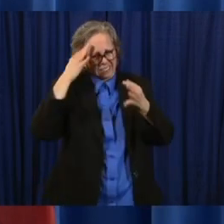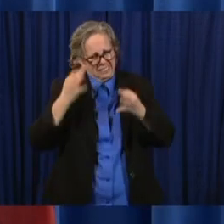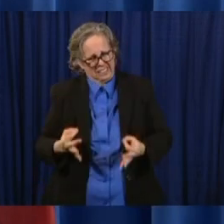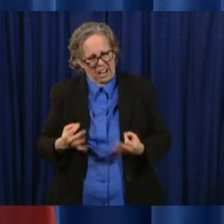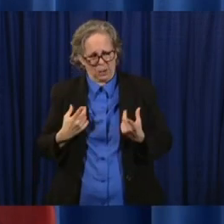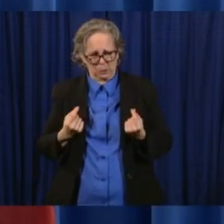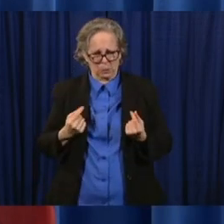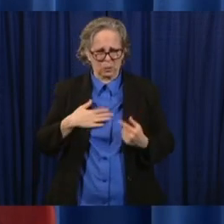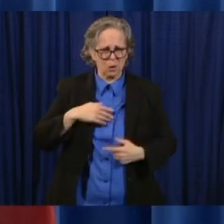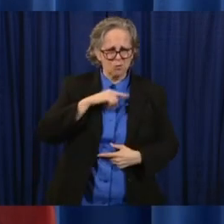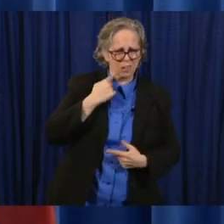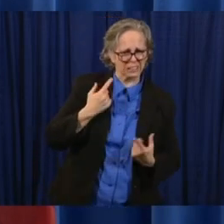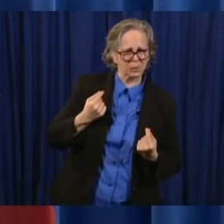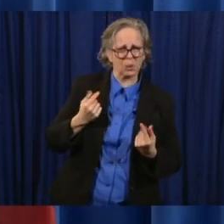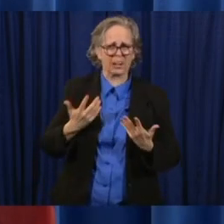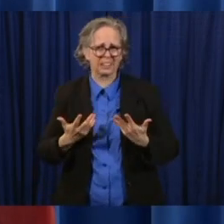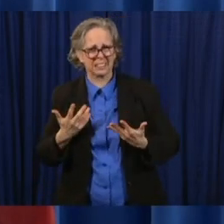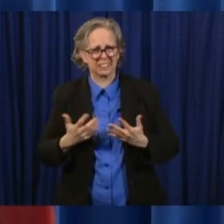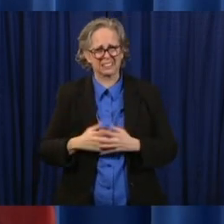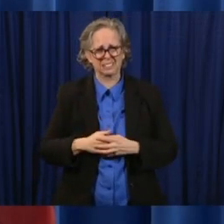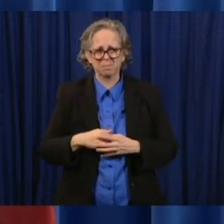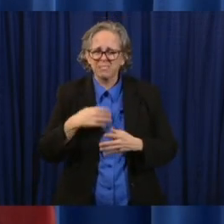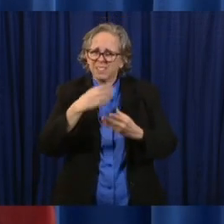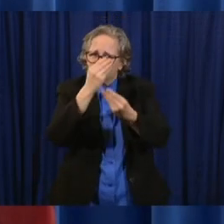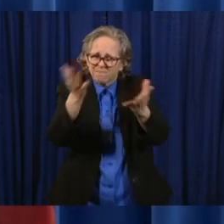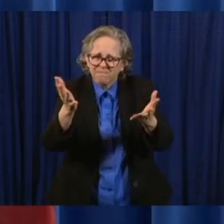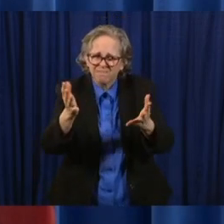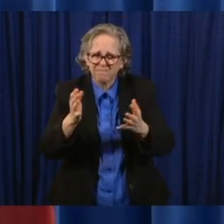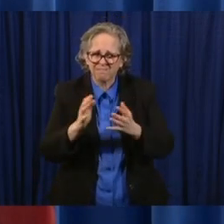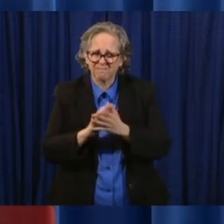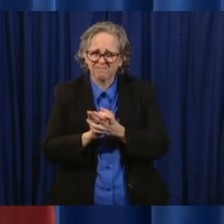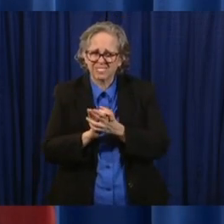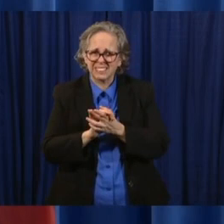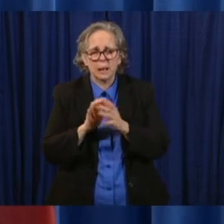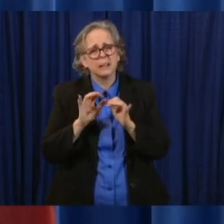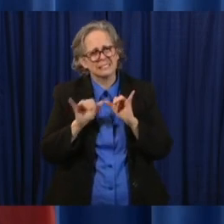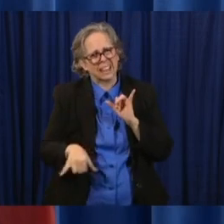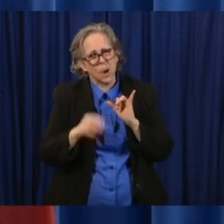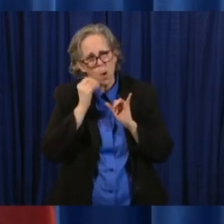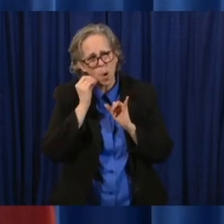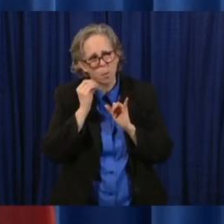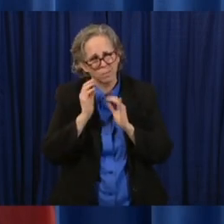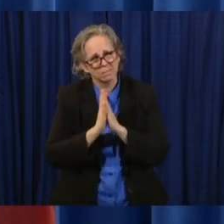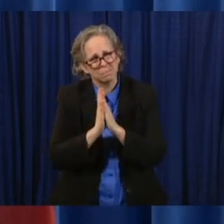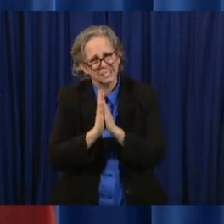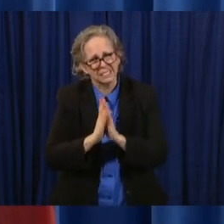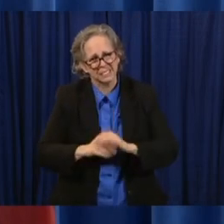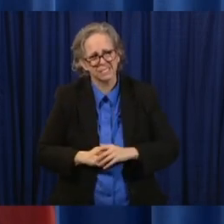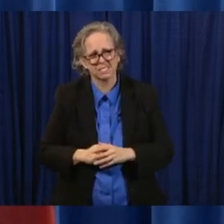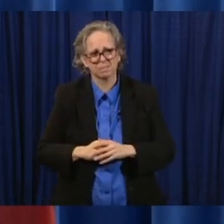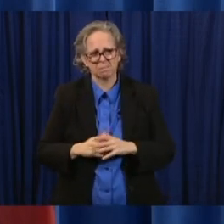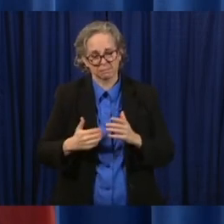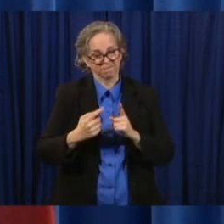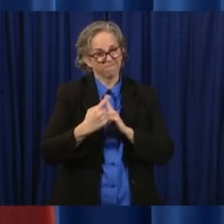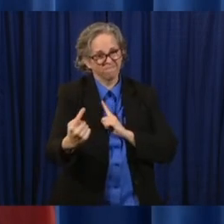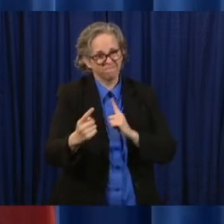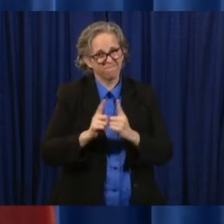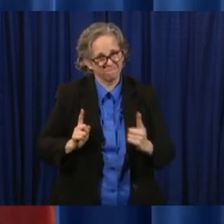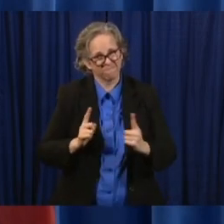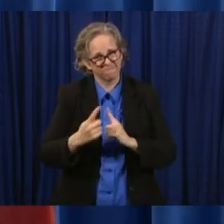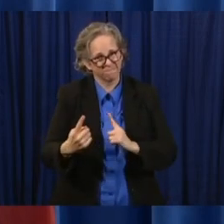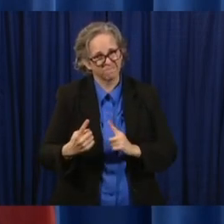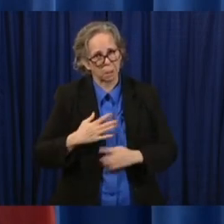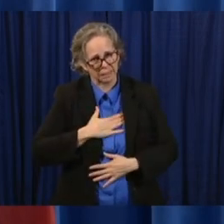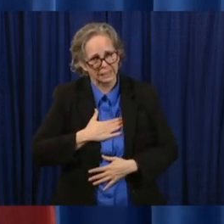is, continue to stay at home, continue to, keep that social distancing, continue to be very,